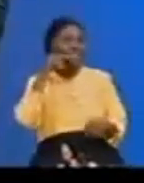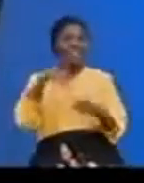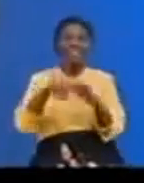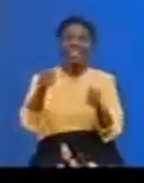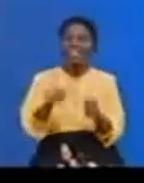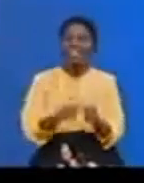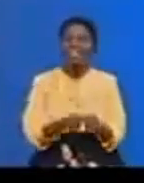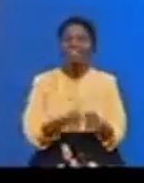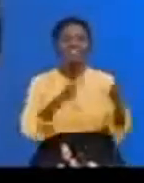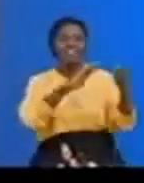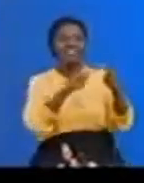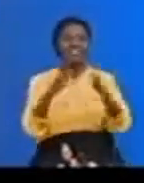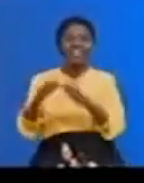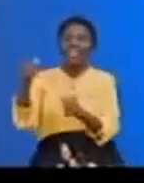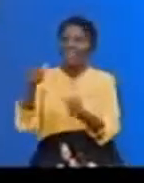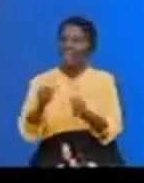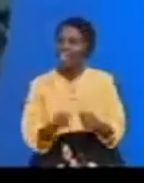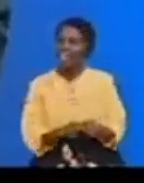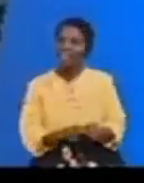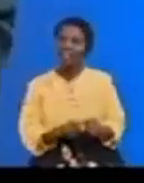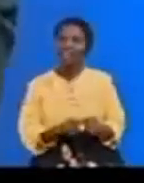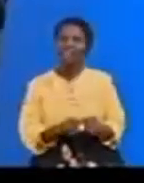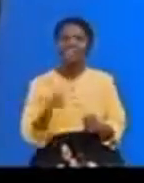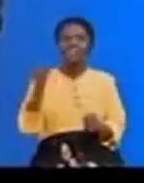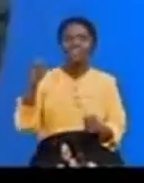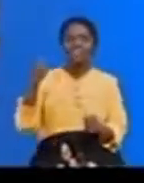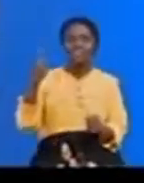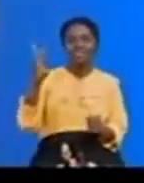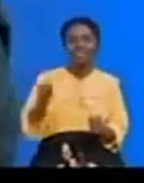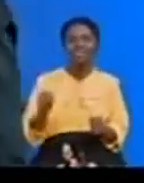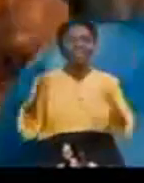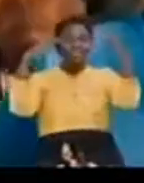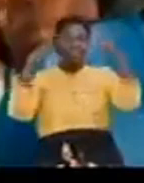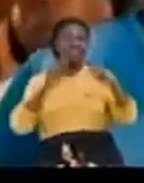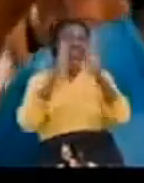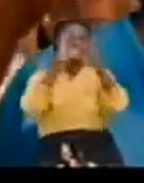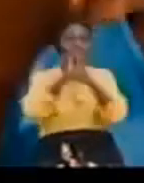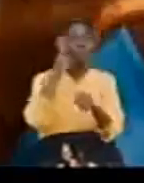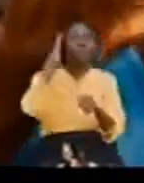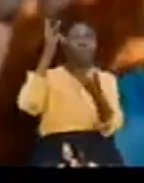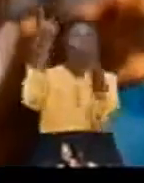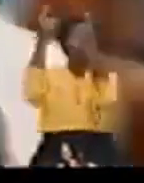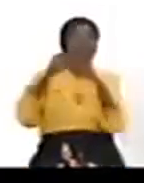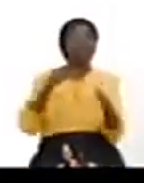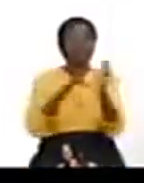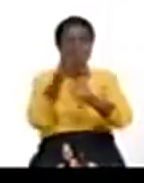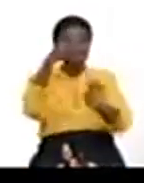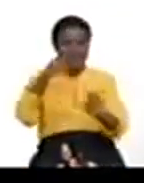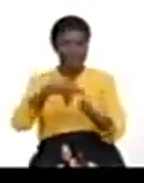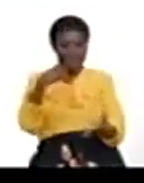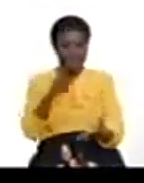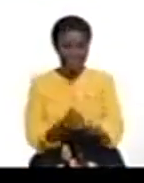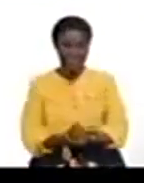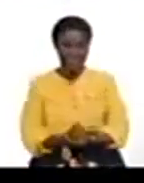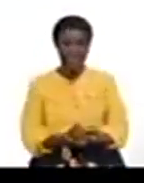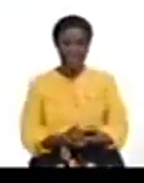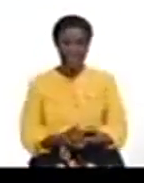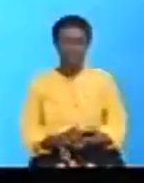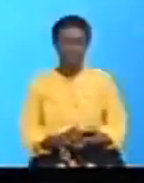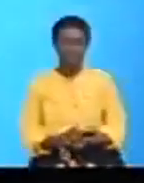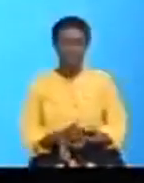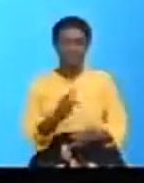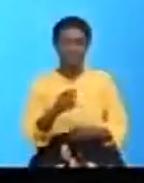city, every town, the reign of miracles will fall in Jesus' name. The Global Crusade with